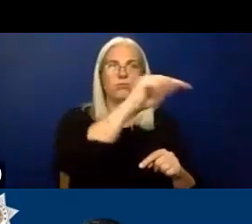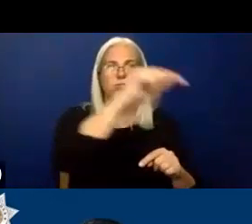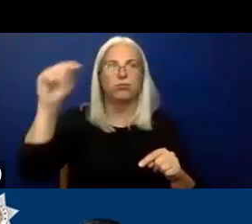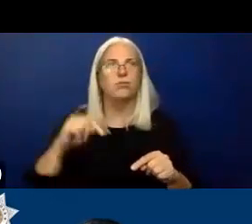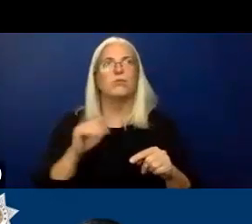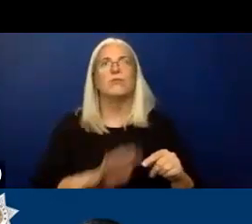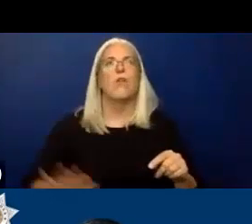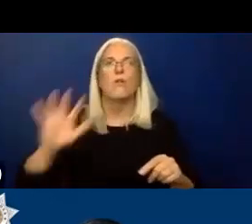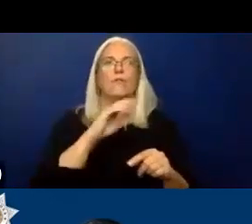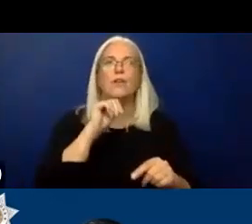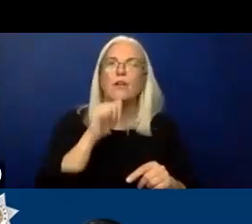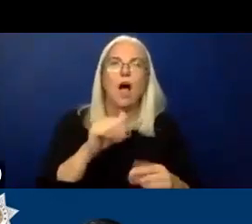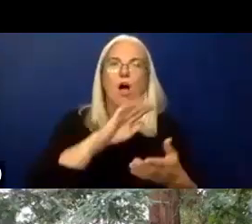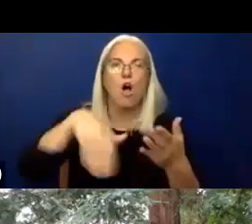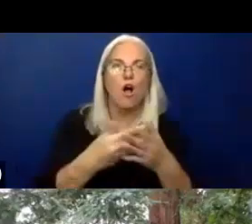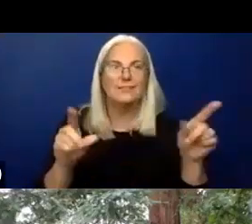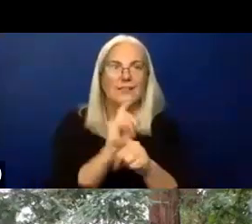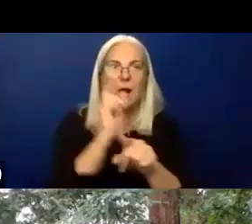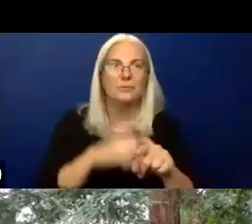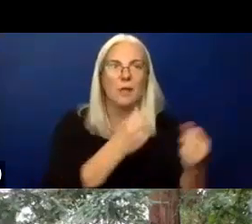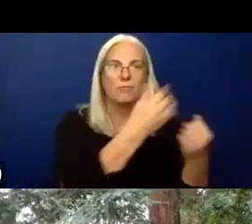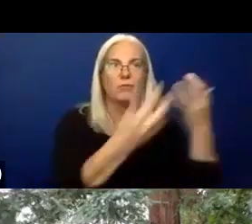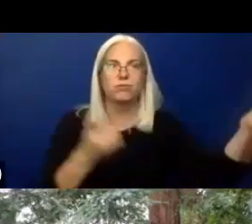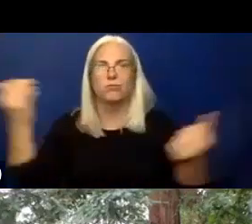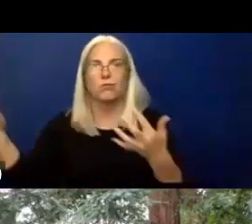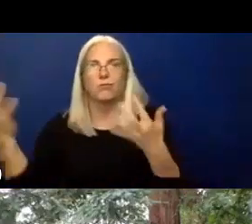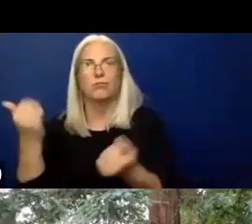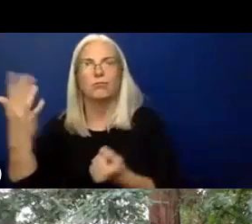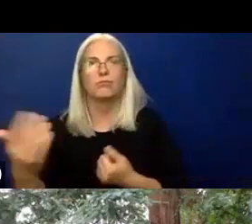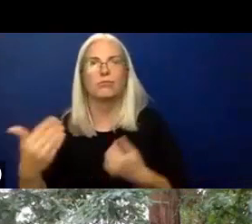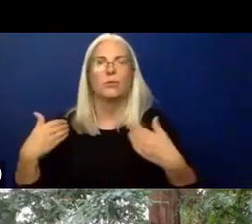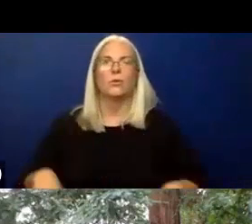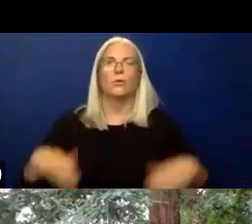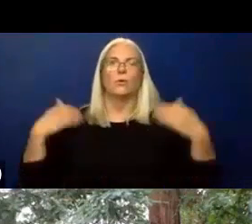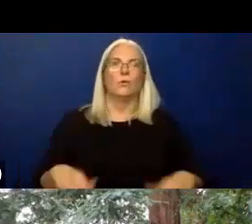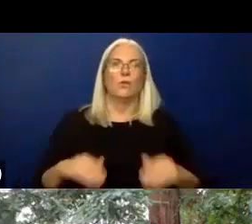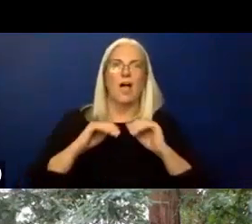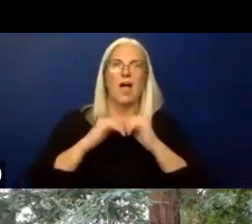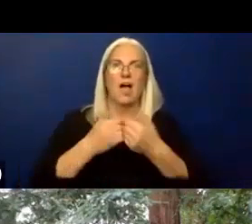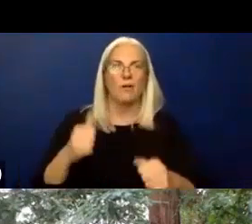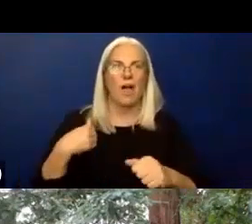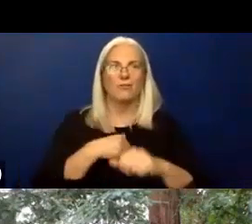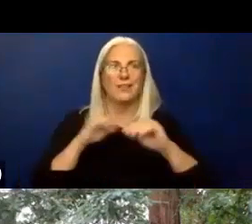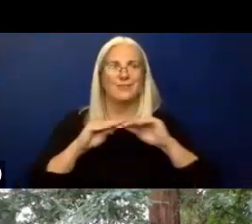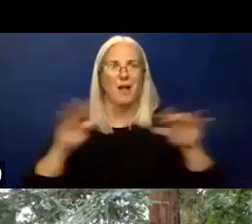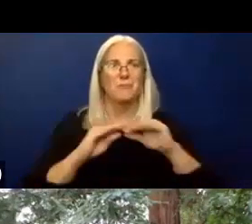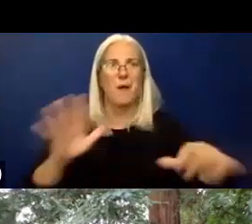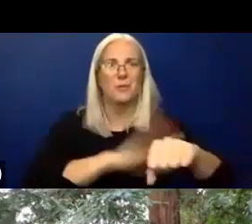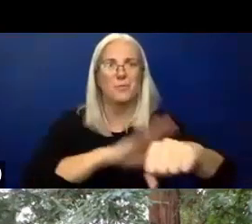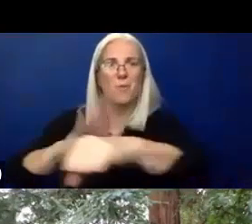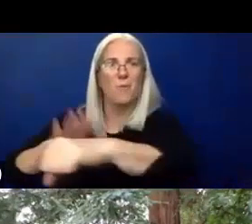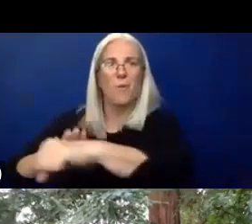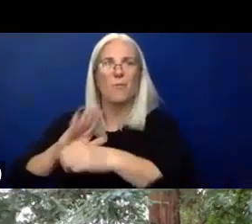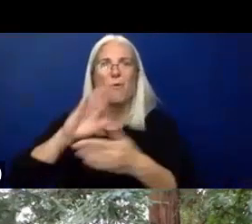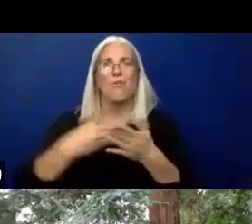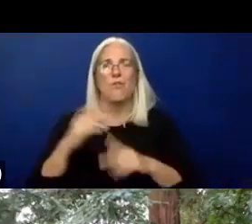time, befuddling all of us to figure out how we get the alert warning systems out for that broad geography